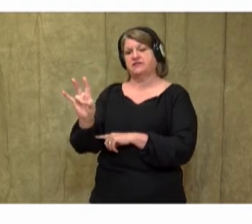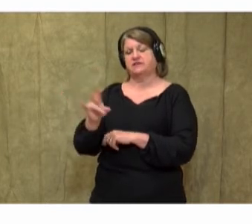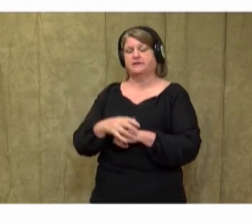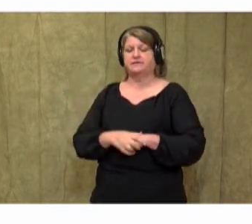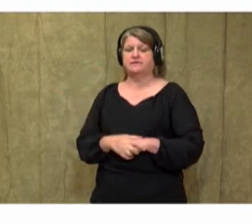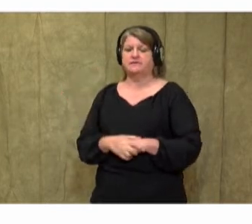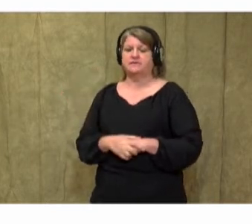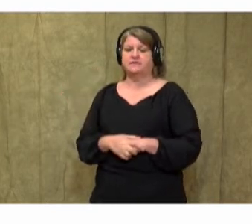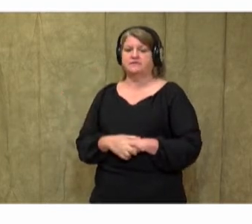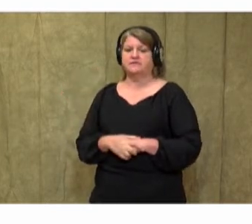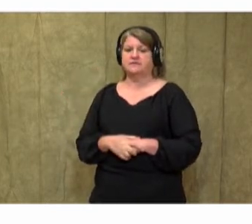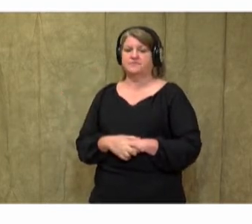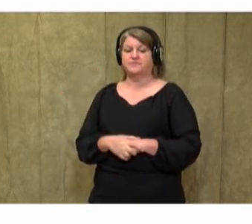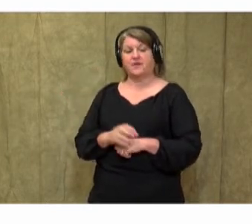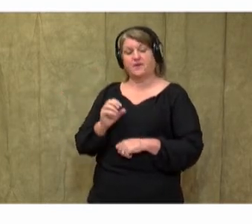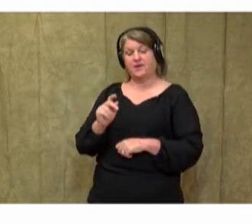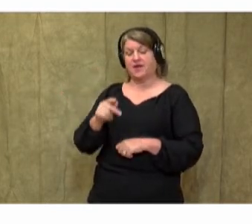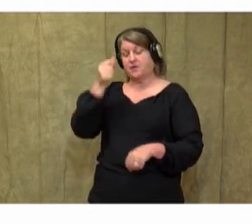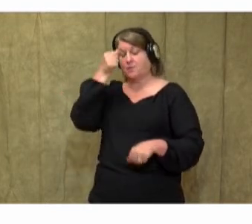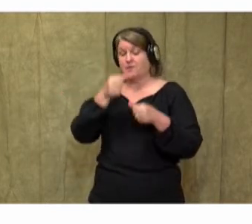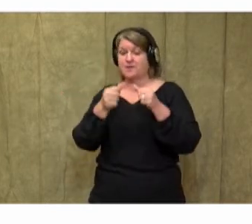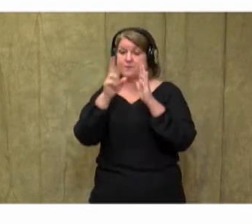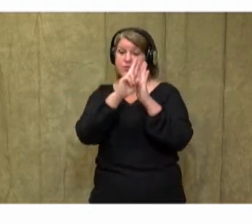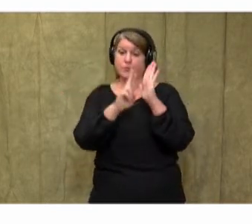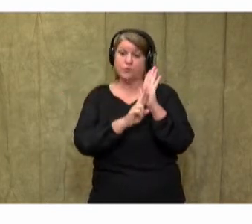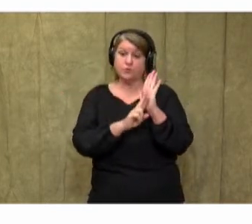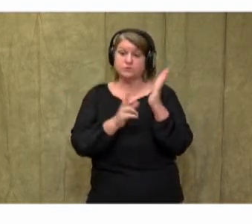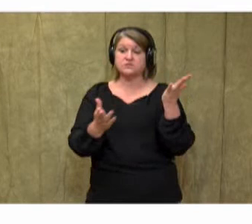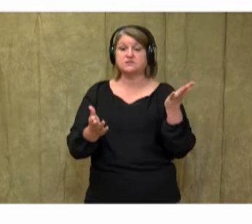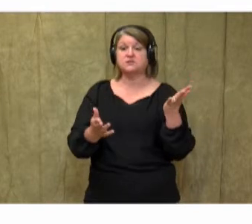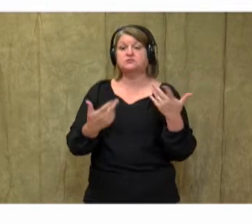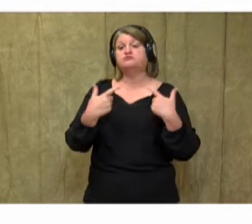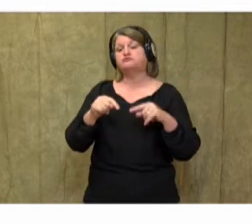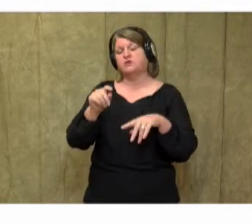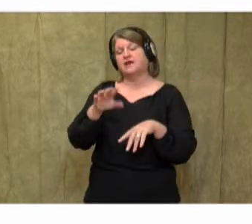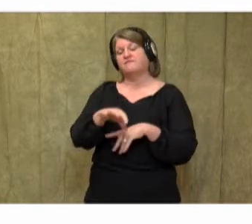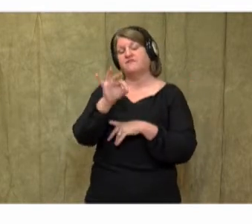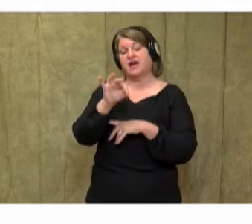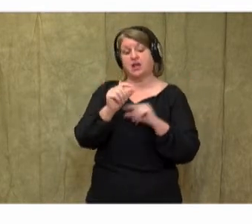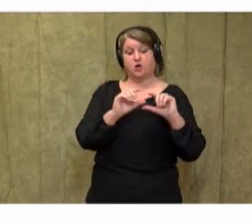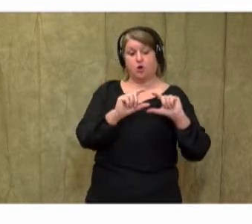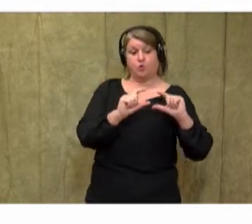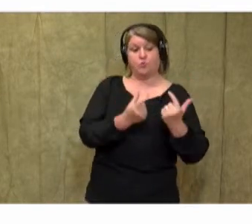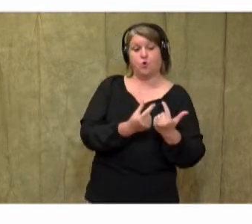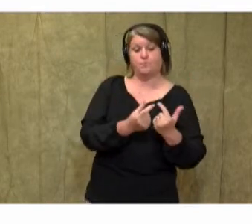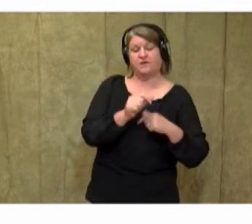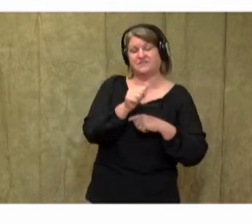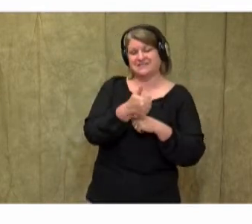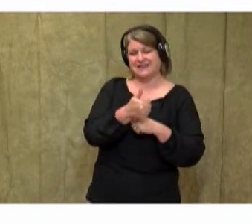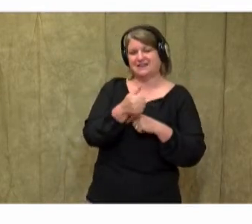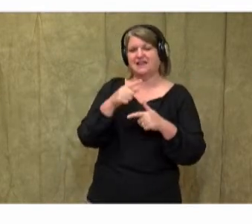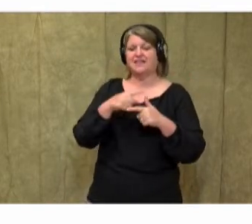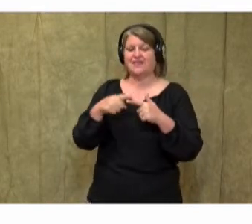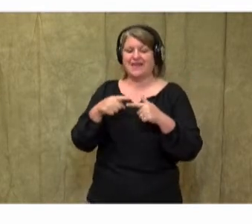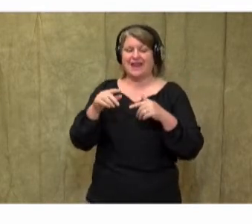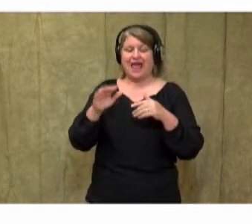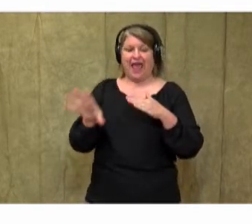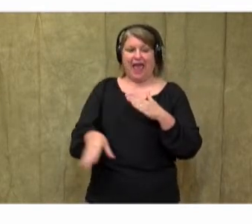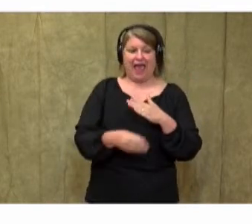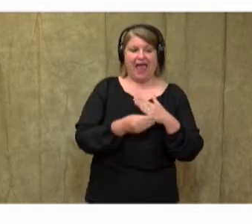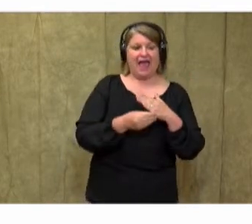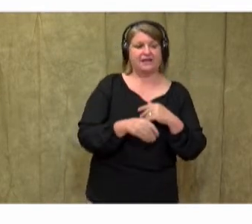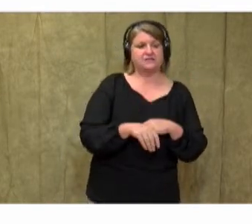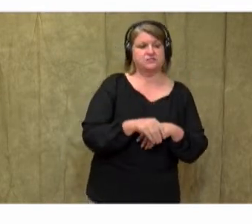7. All right, remember the rules. Try to find a group of 10 and then add your 10s and 1s.